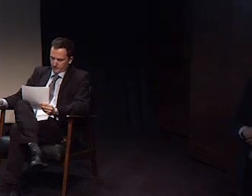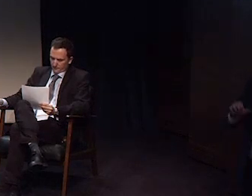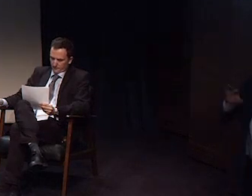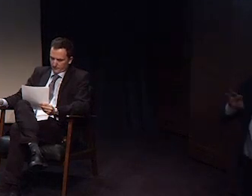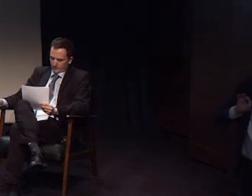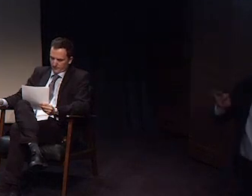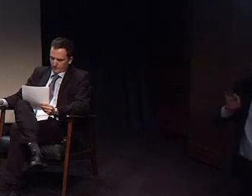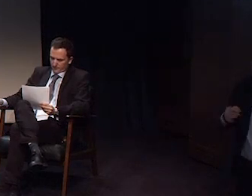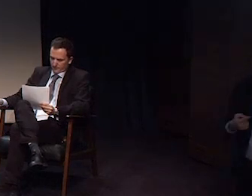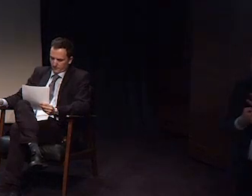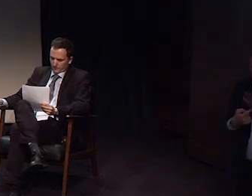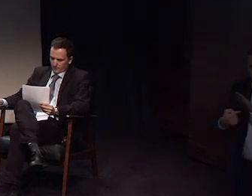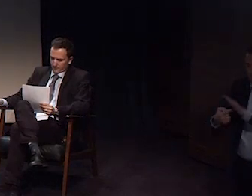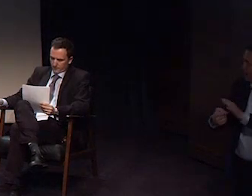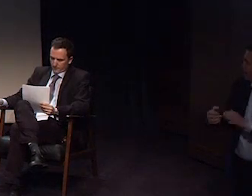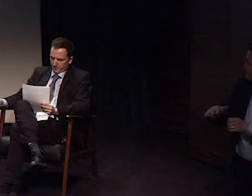initial situation for stroke.